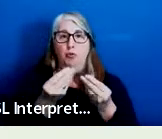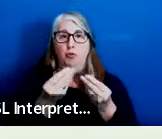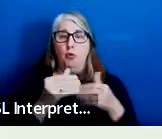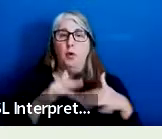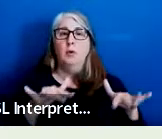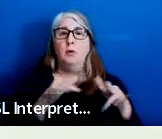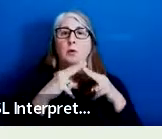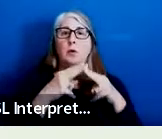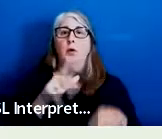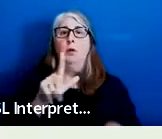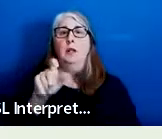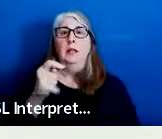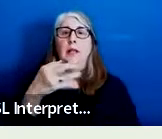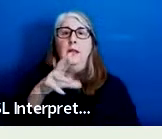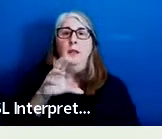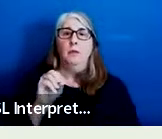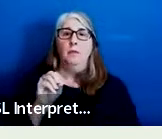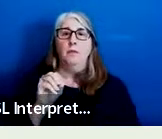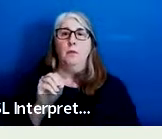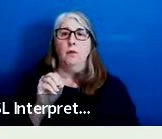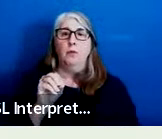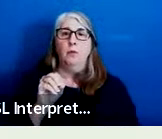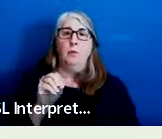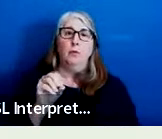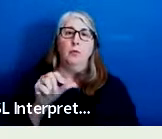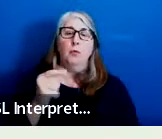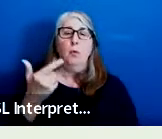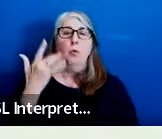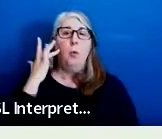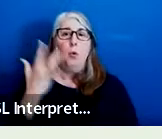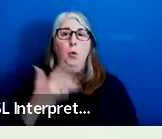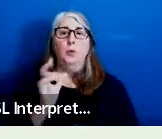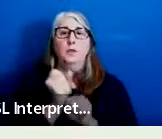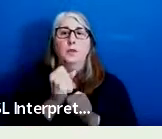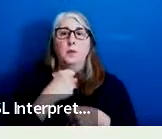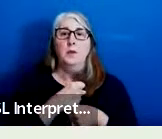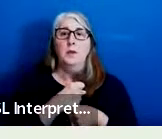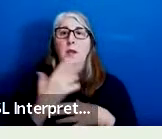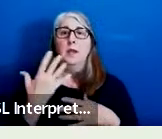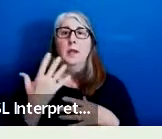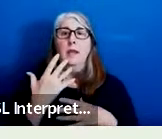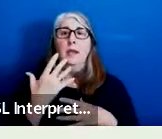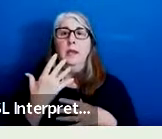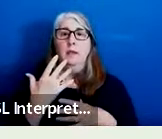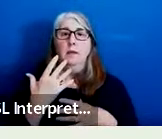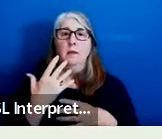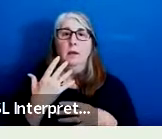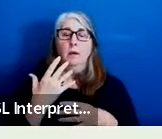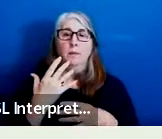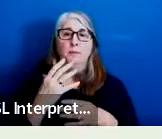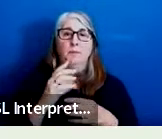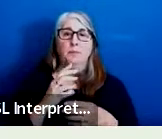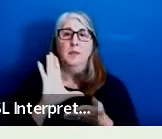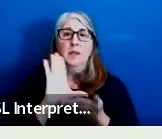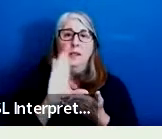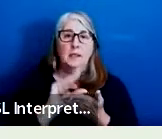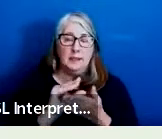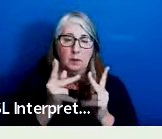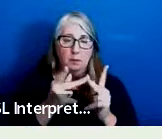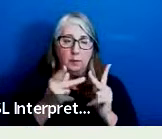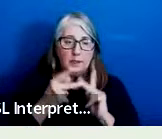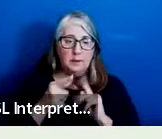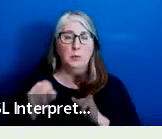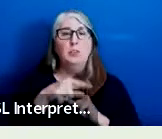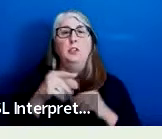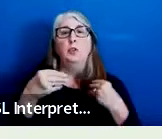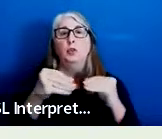as Leaf Grow Gold, which is produced exclusively in Prince George's County. It's sold in bulk to commercial